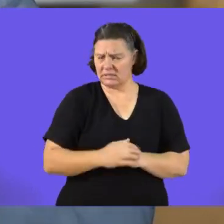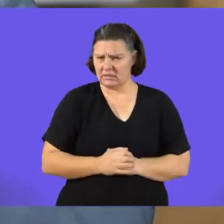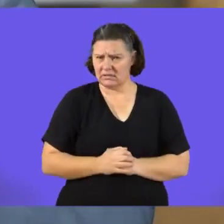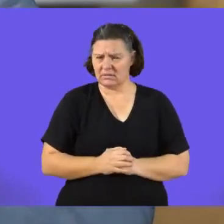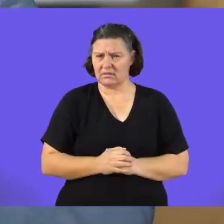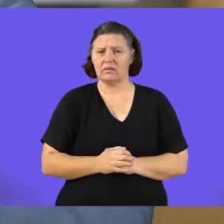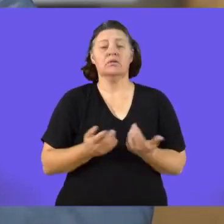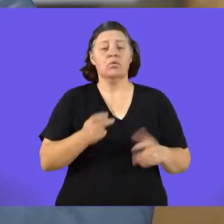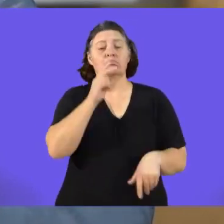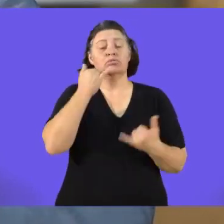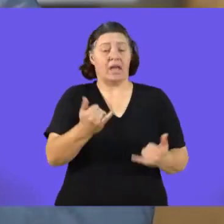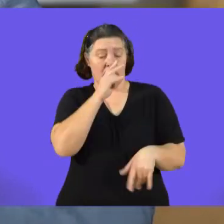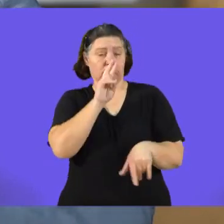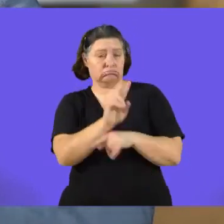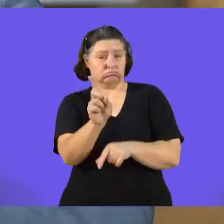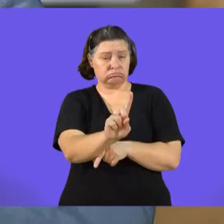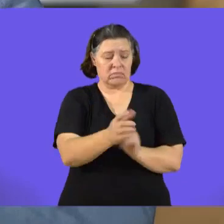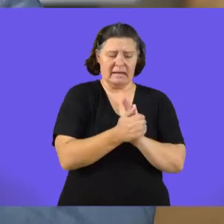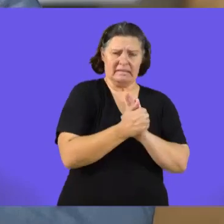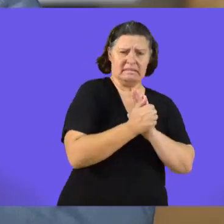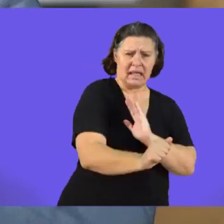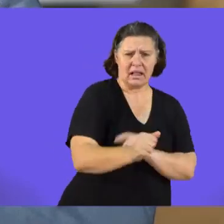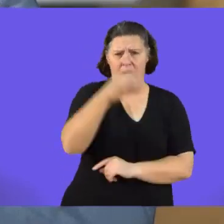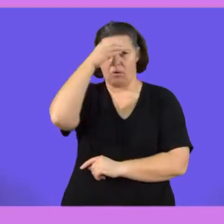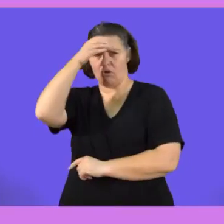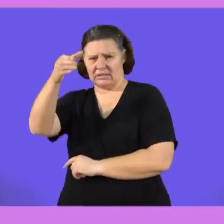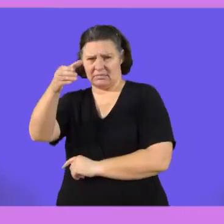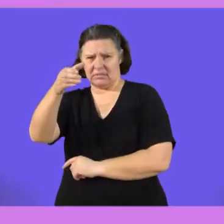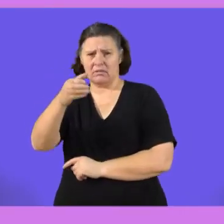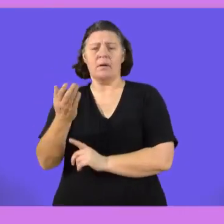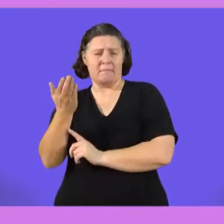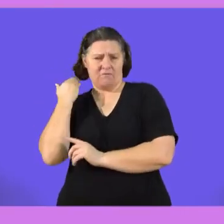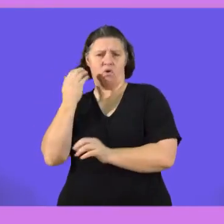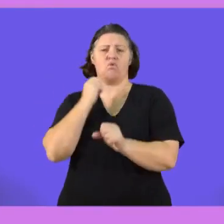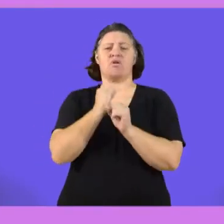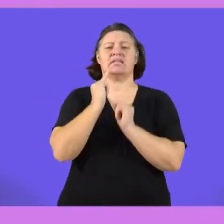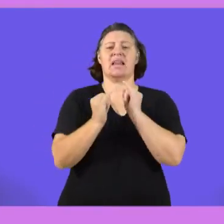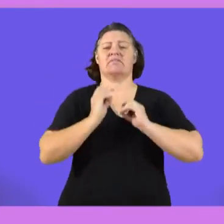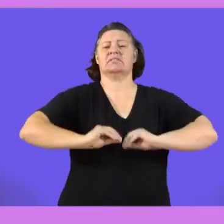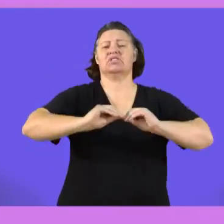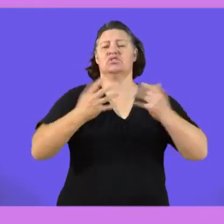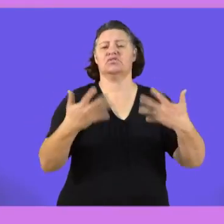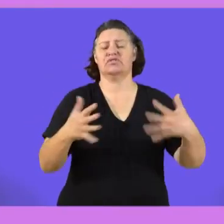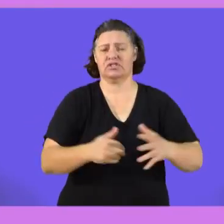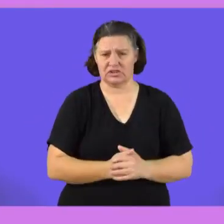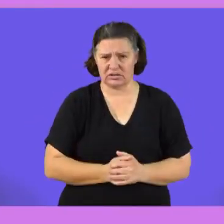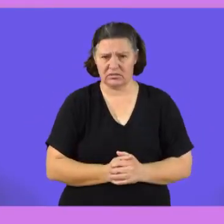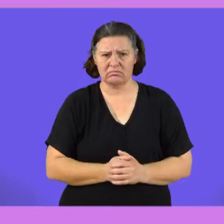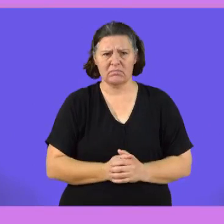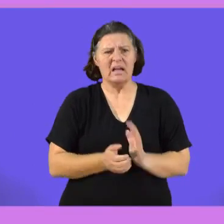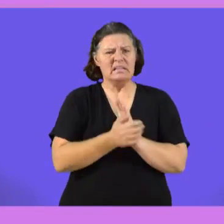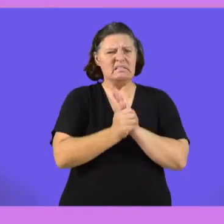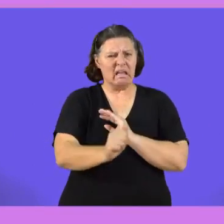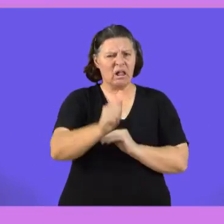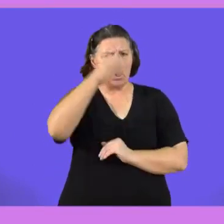time? So today we will be looking at skills and concepts taught in grade 11. So what are those skills